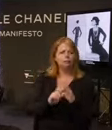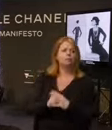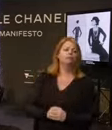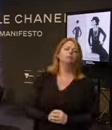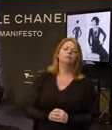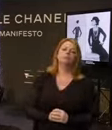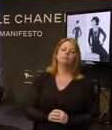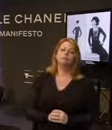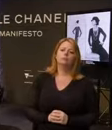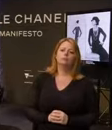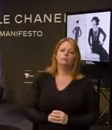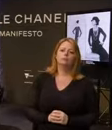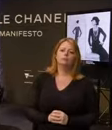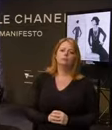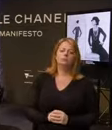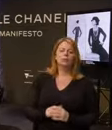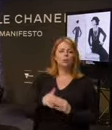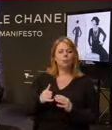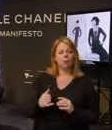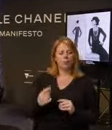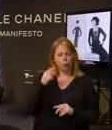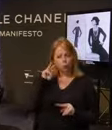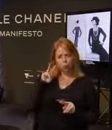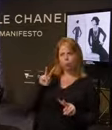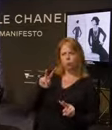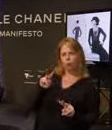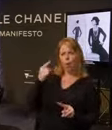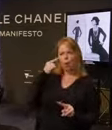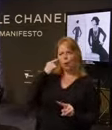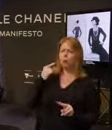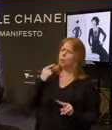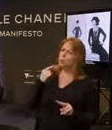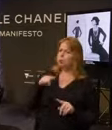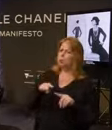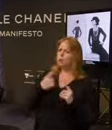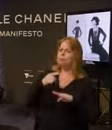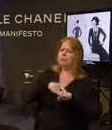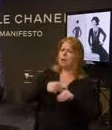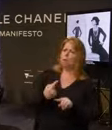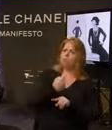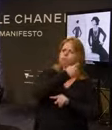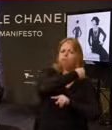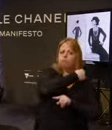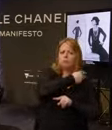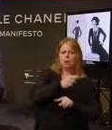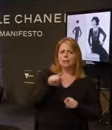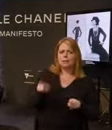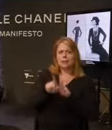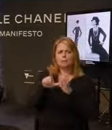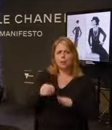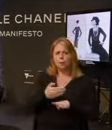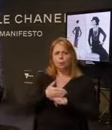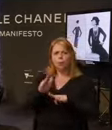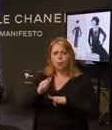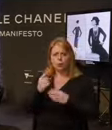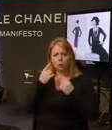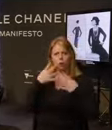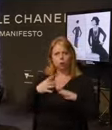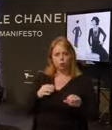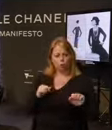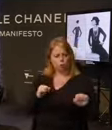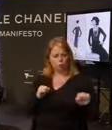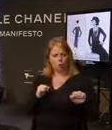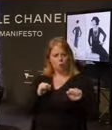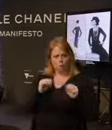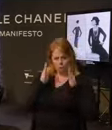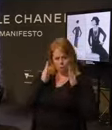evoking a different kind of historical period, and yet they are still modern. And they also show her kind of her attention to detail, and also